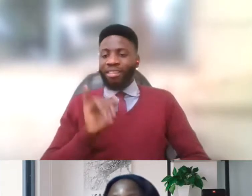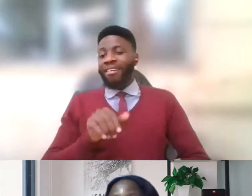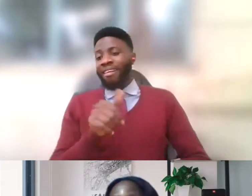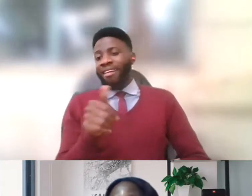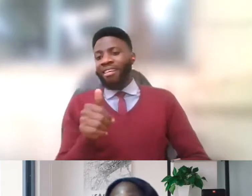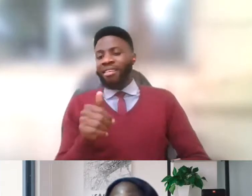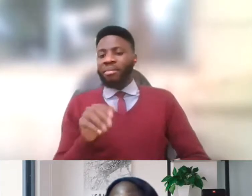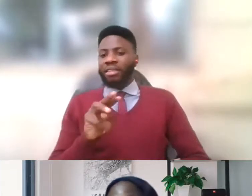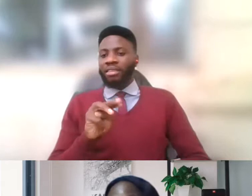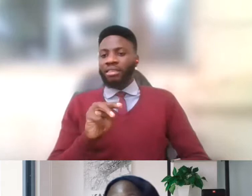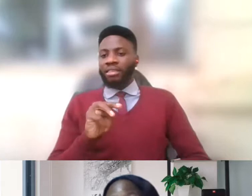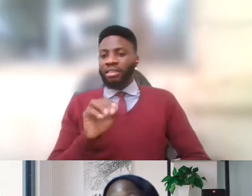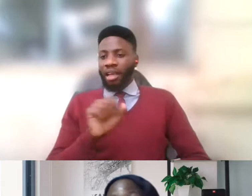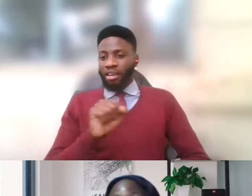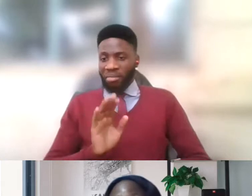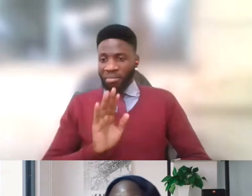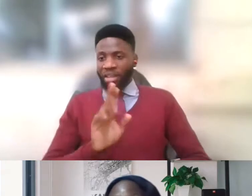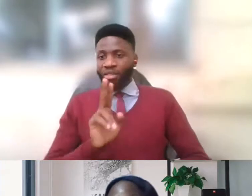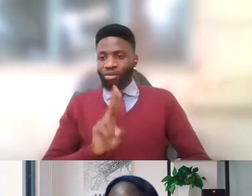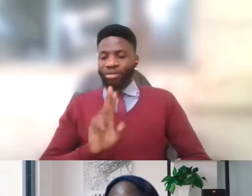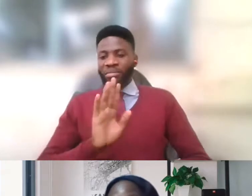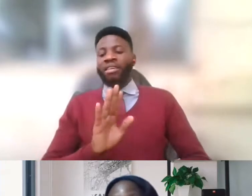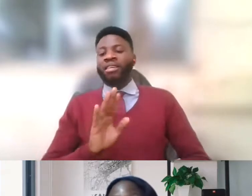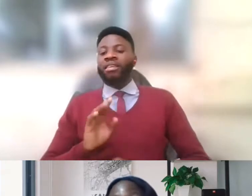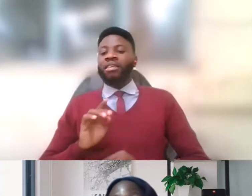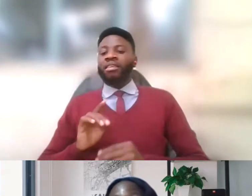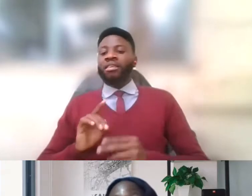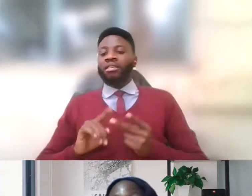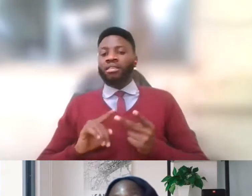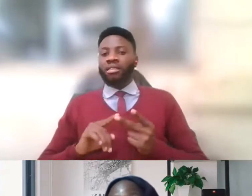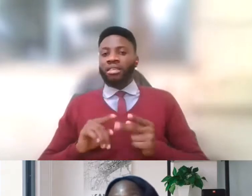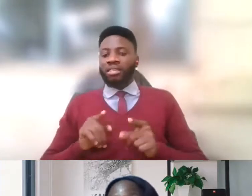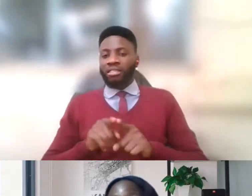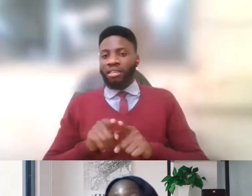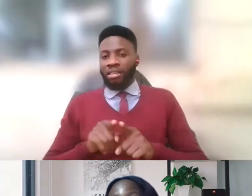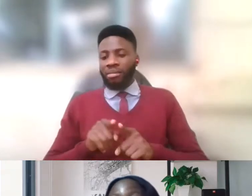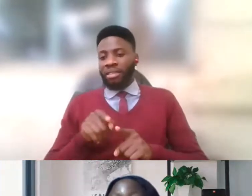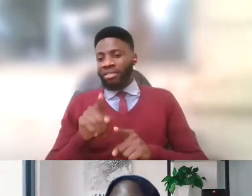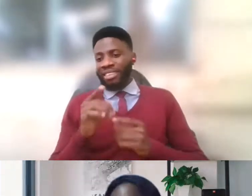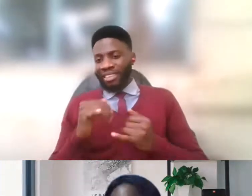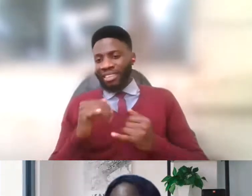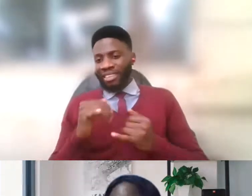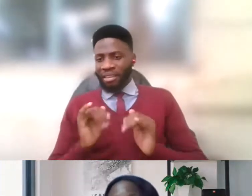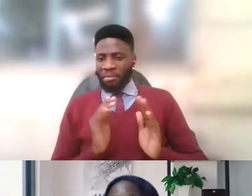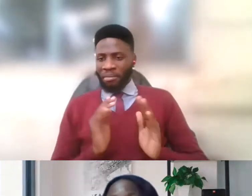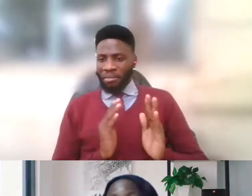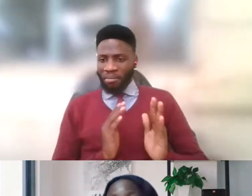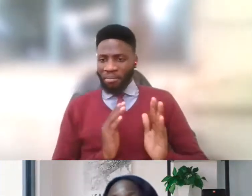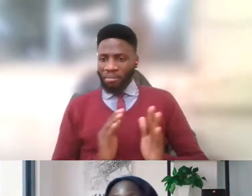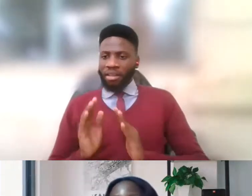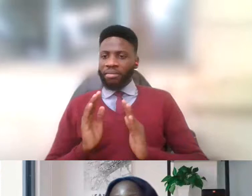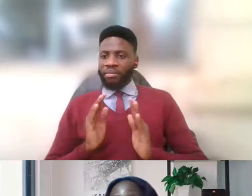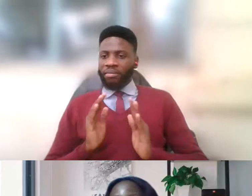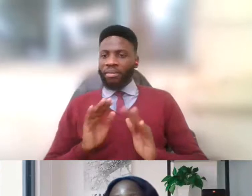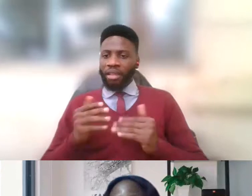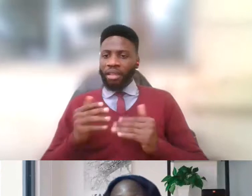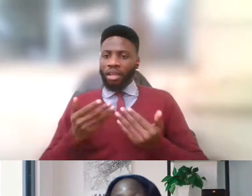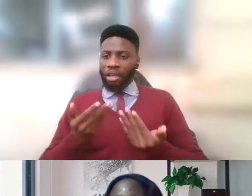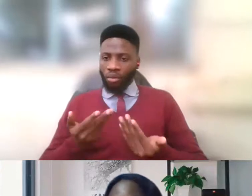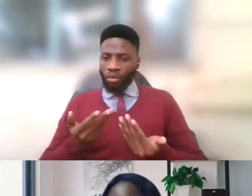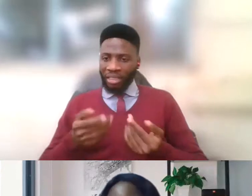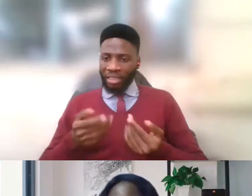and the need and the customer requirement is going to drive the success for people in the future. So for me, it's